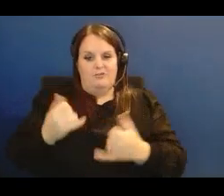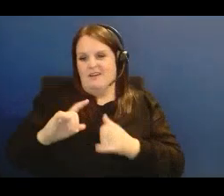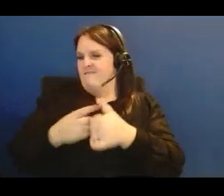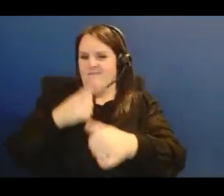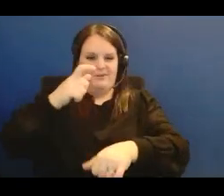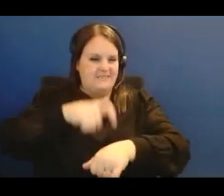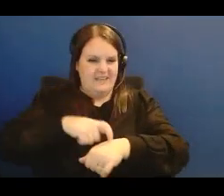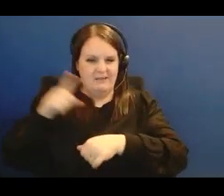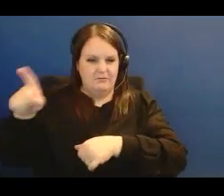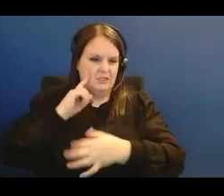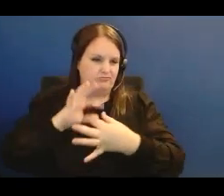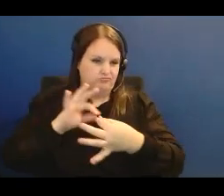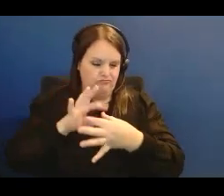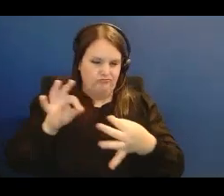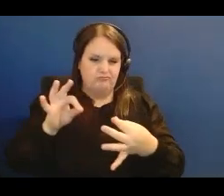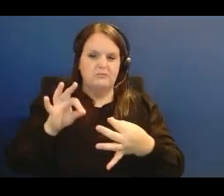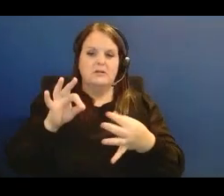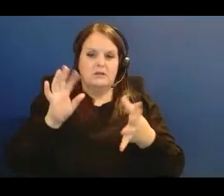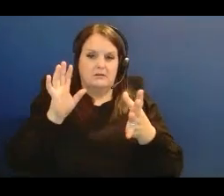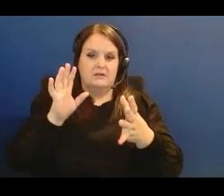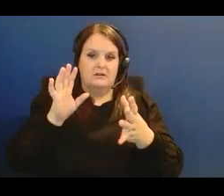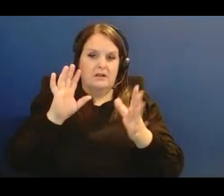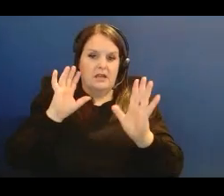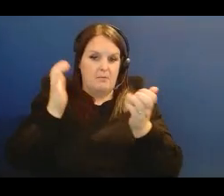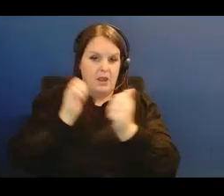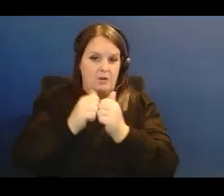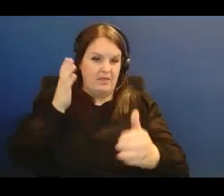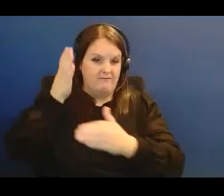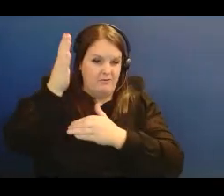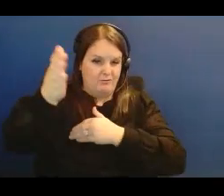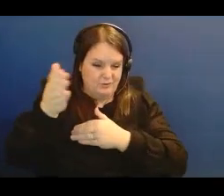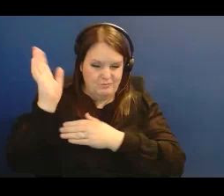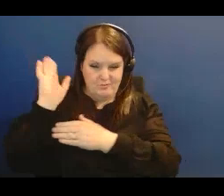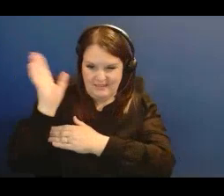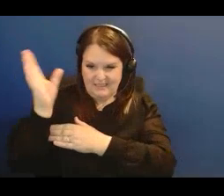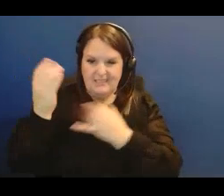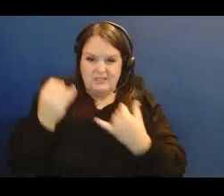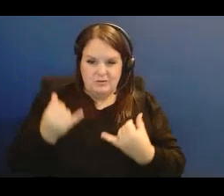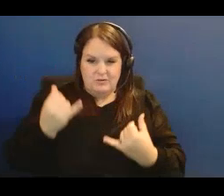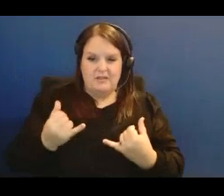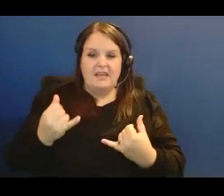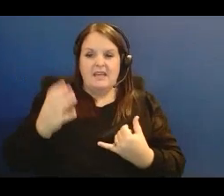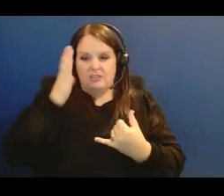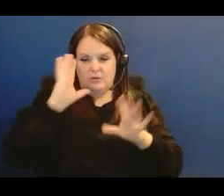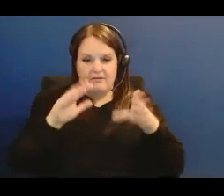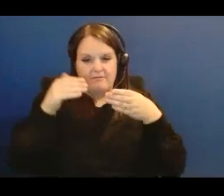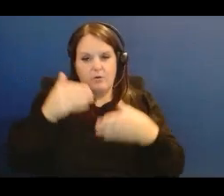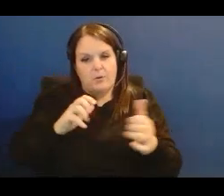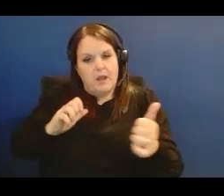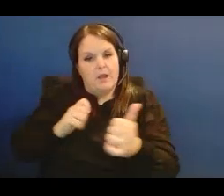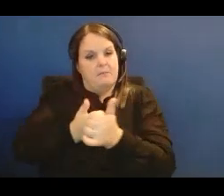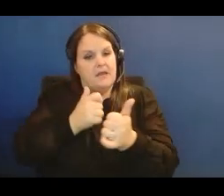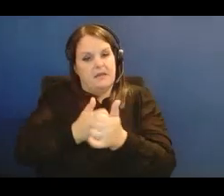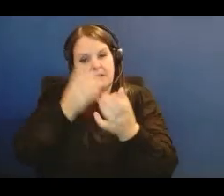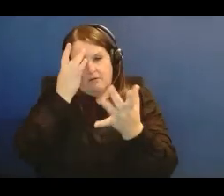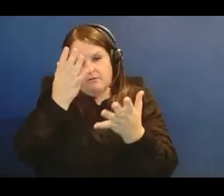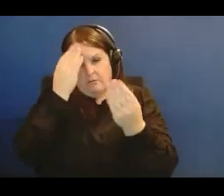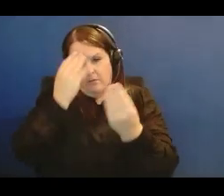time. And in contrast to her future presentations, today she's going to spend time updating you on what